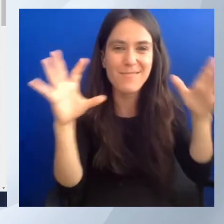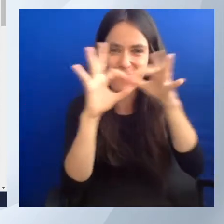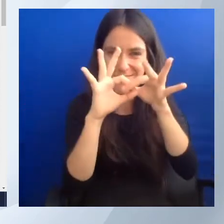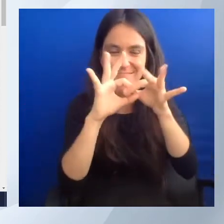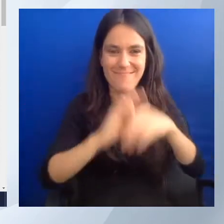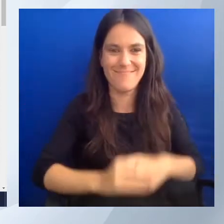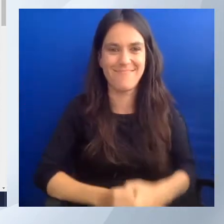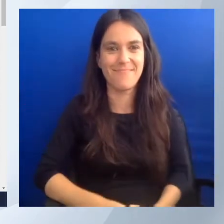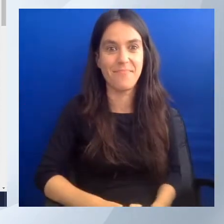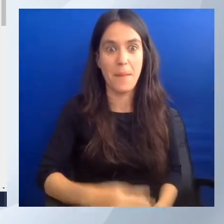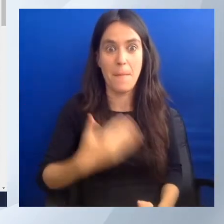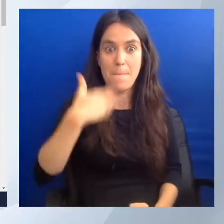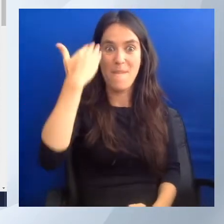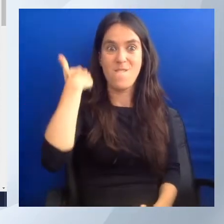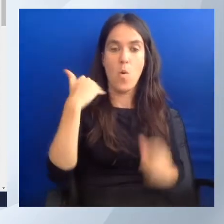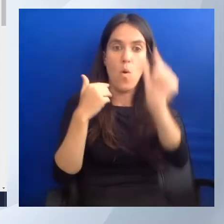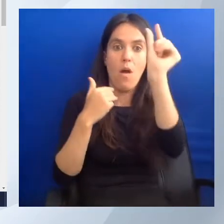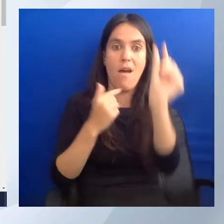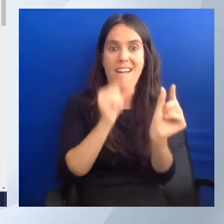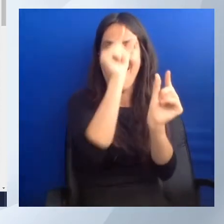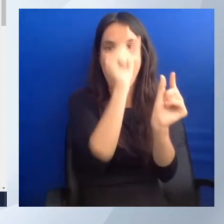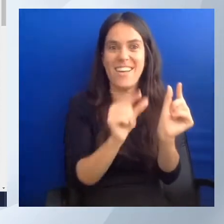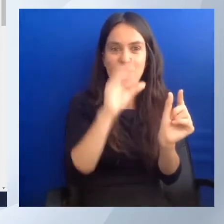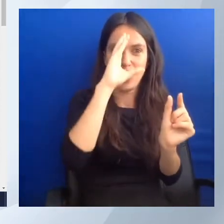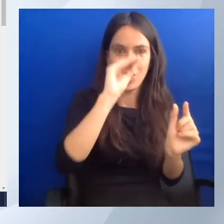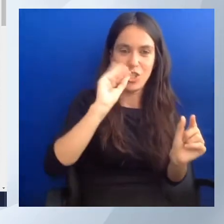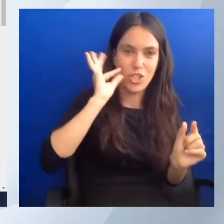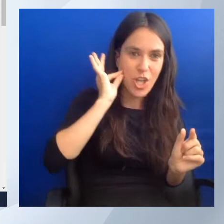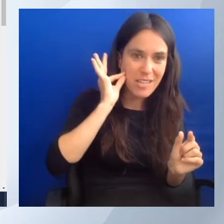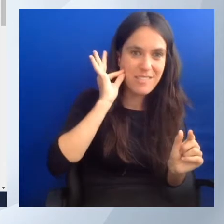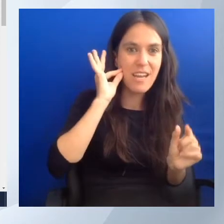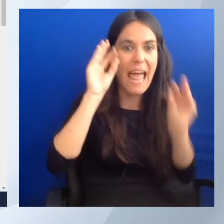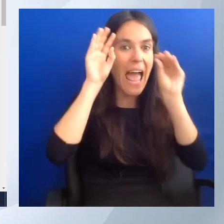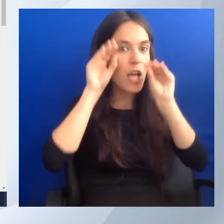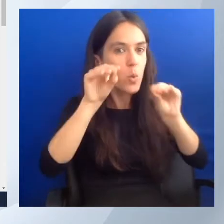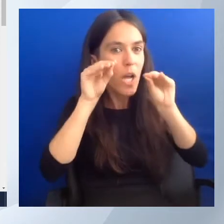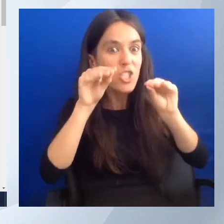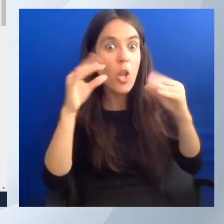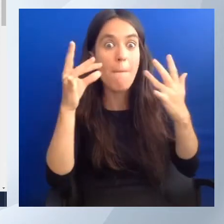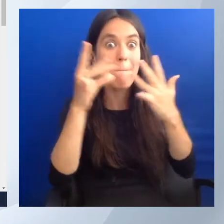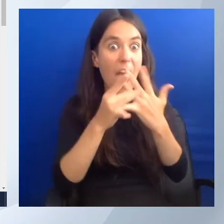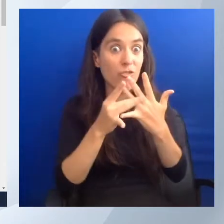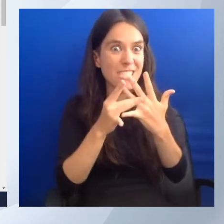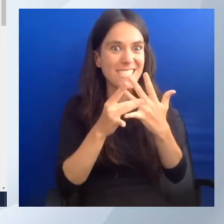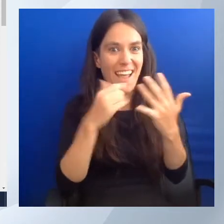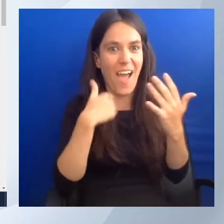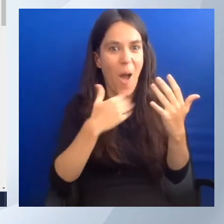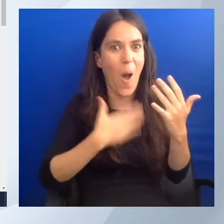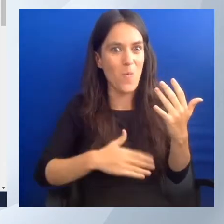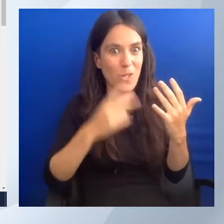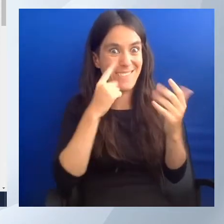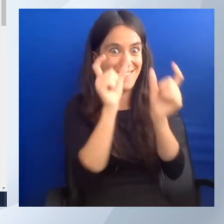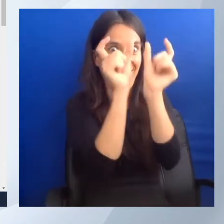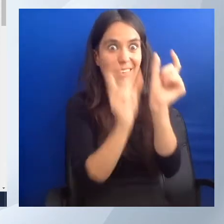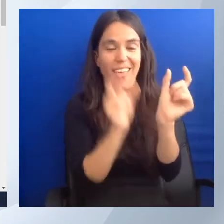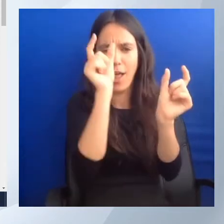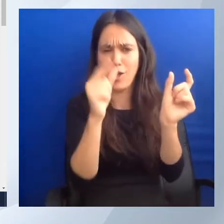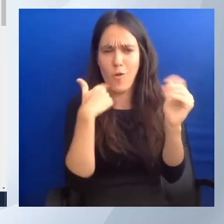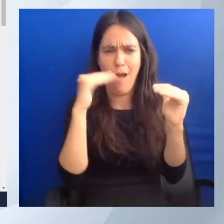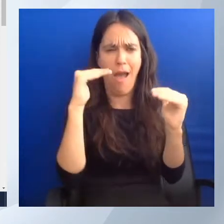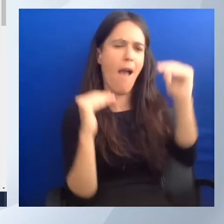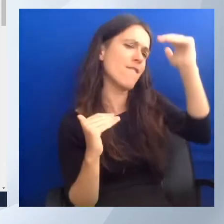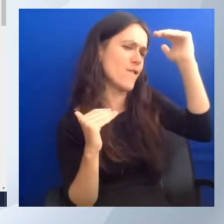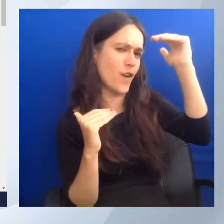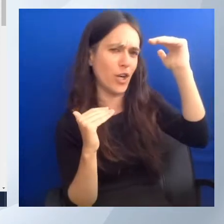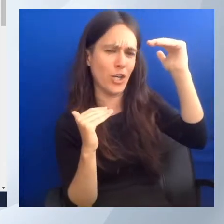here, gender, education, and marriage, on purpose, just to show you how a model becomes unfair. Apparently,